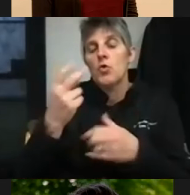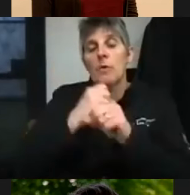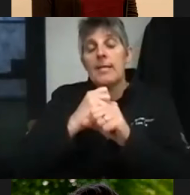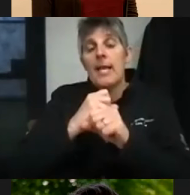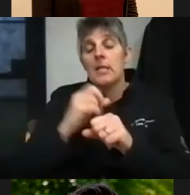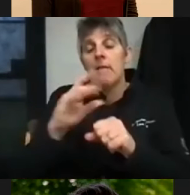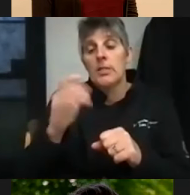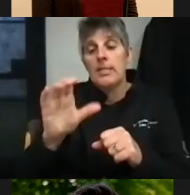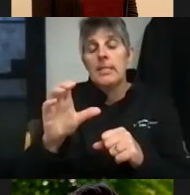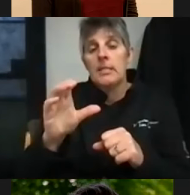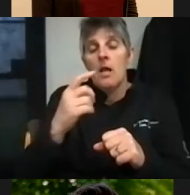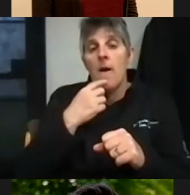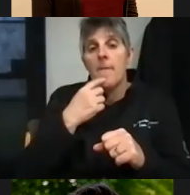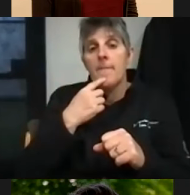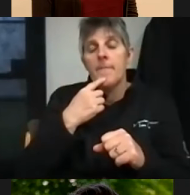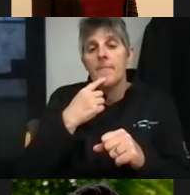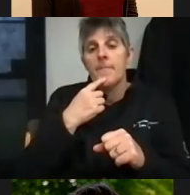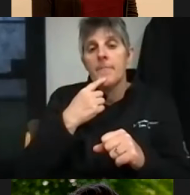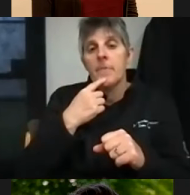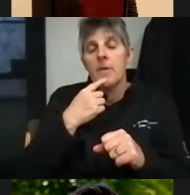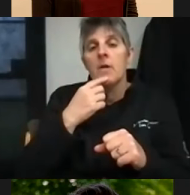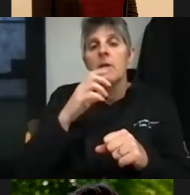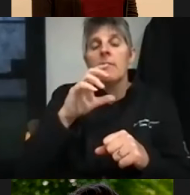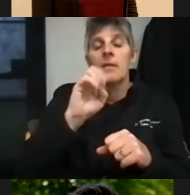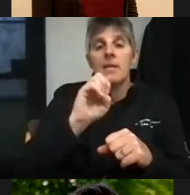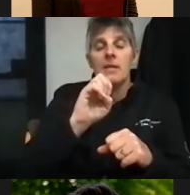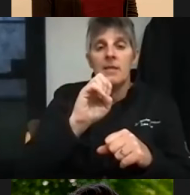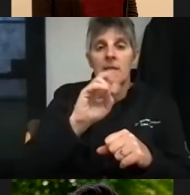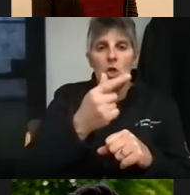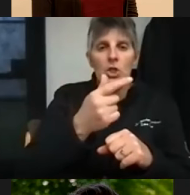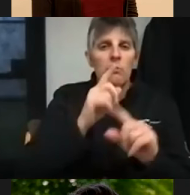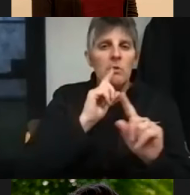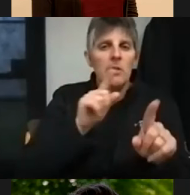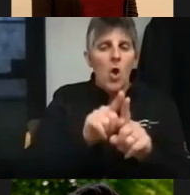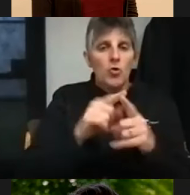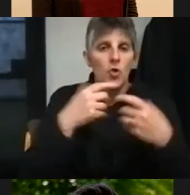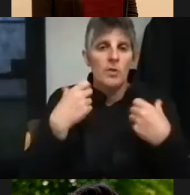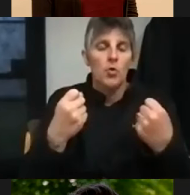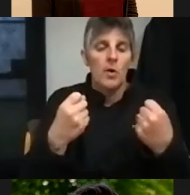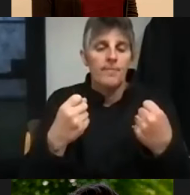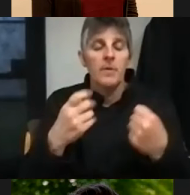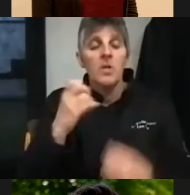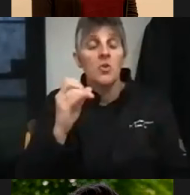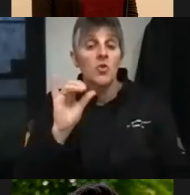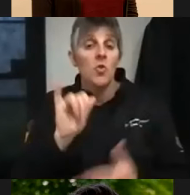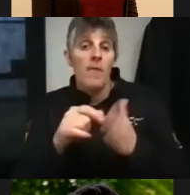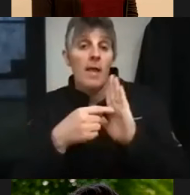RGCs, the pattern ERG response is also restored. So that tells